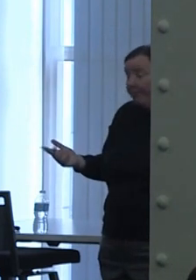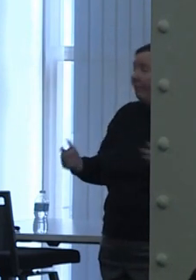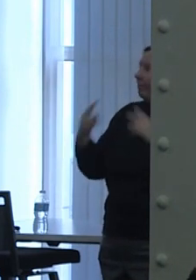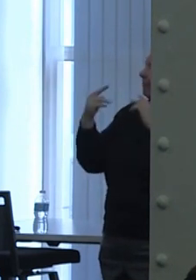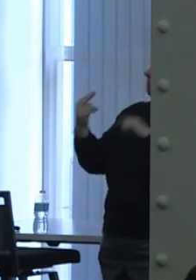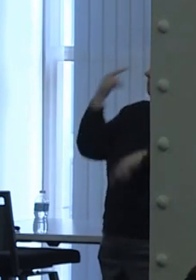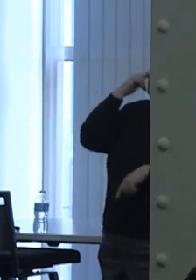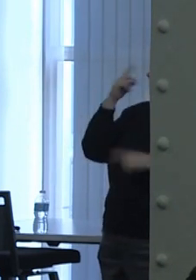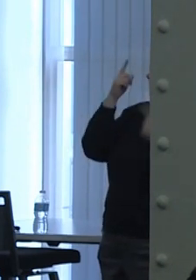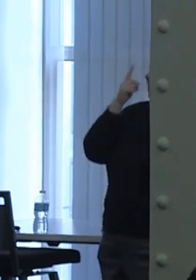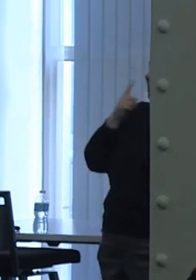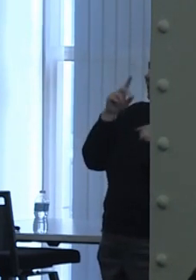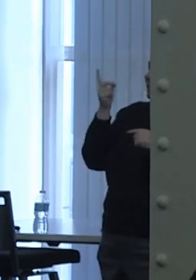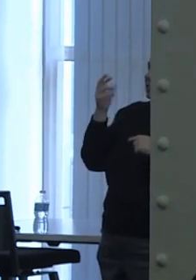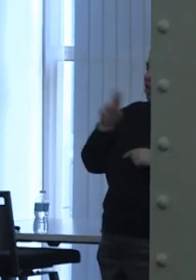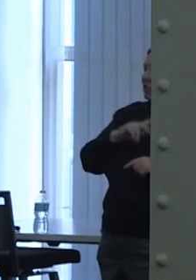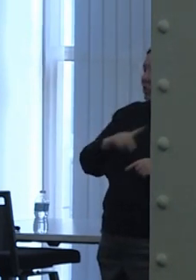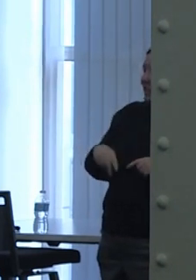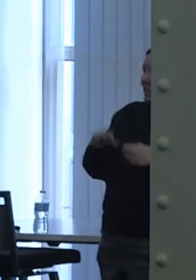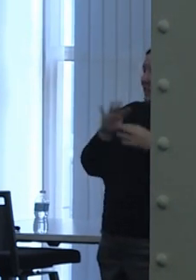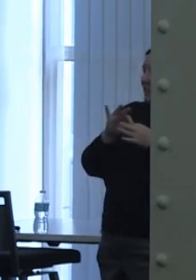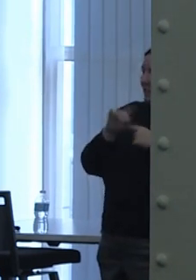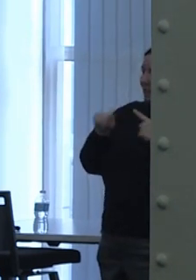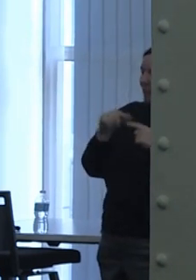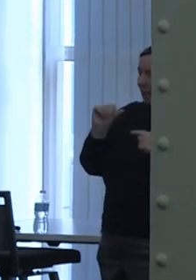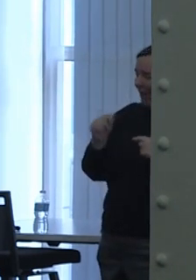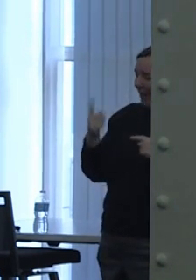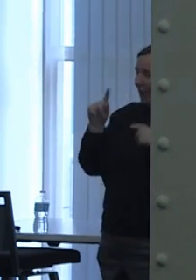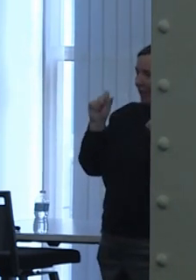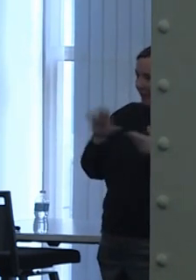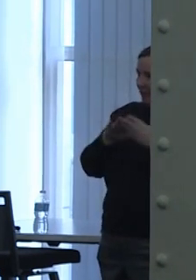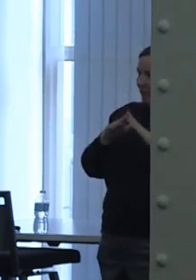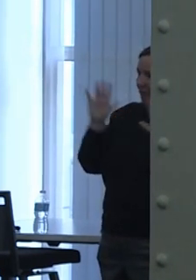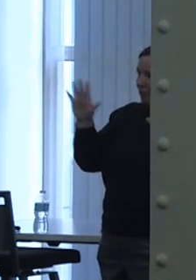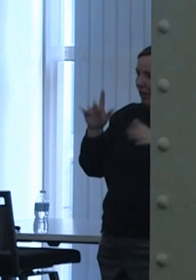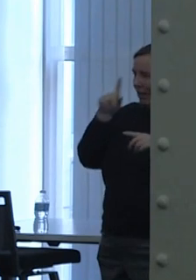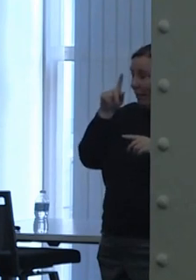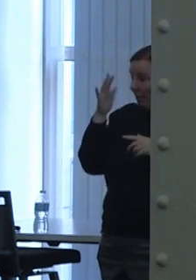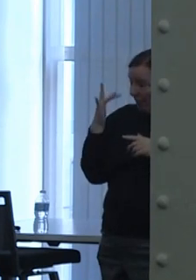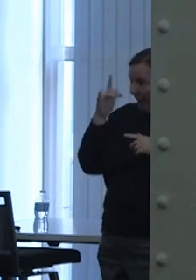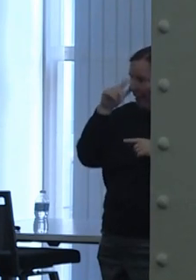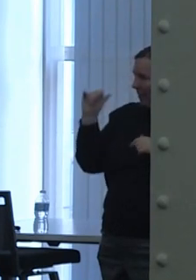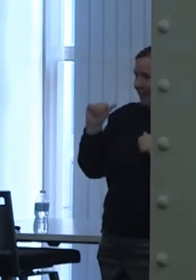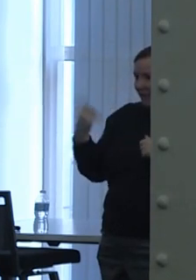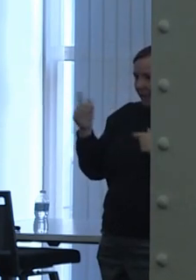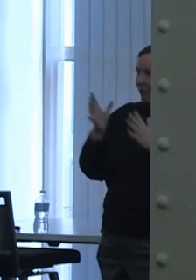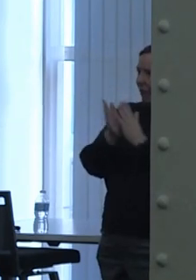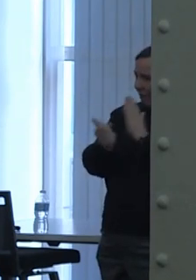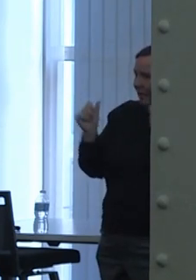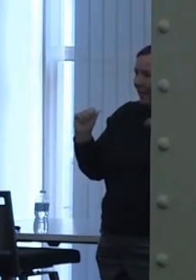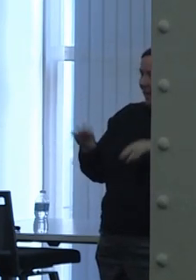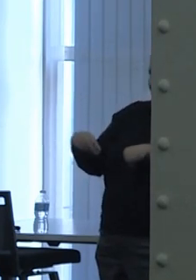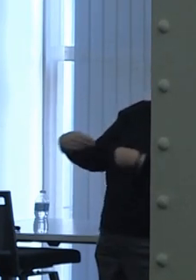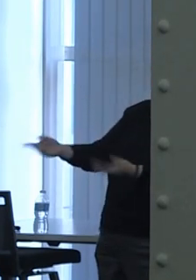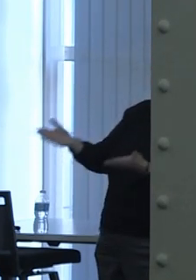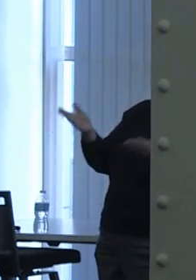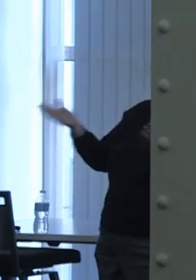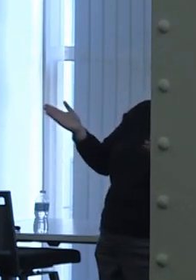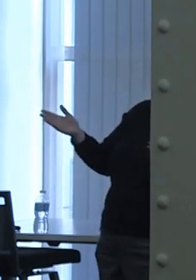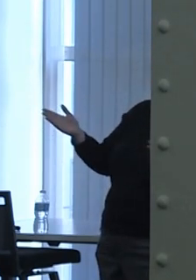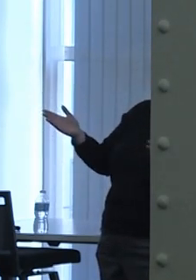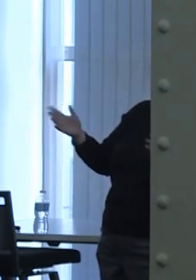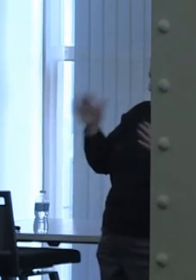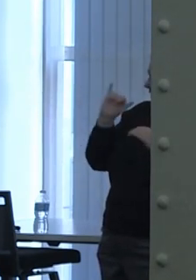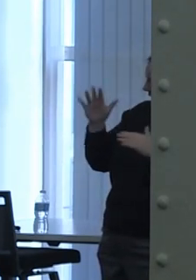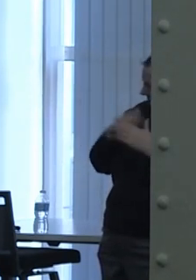on Dr. King's statement about how anyone can be great because anyone can serve. And I encourage you all to think about ways